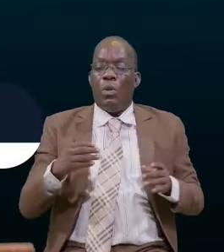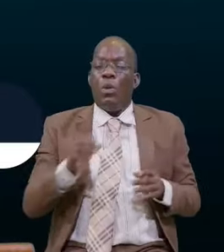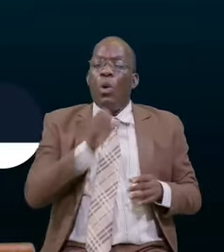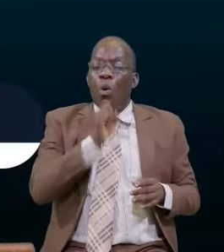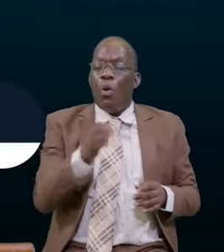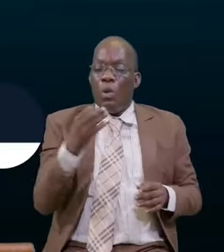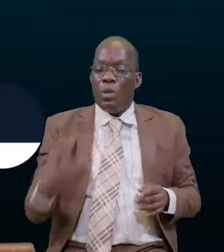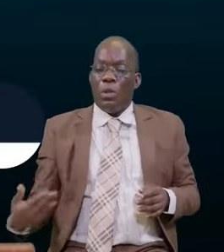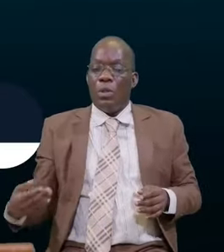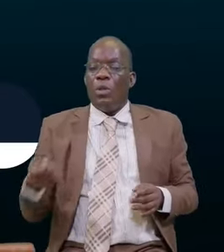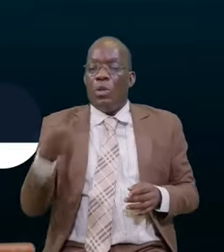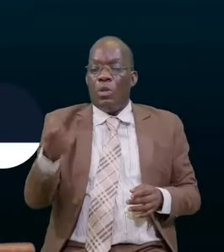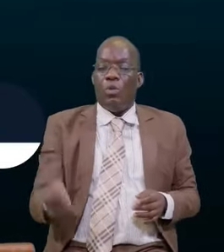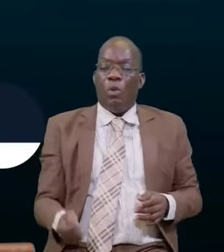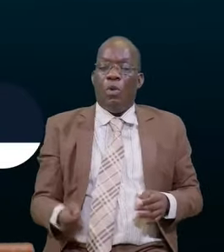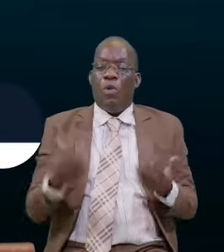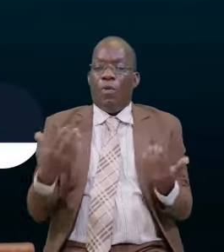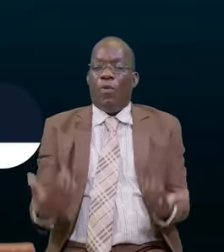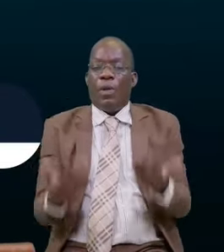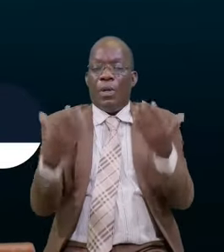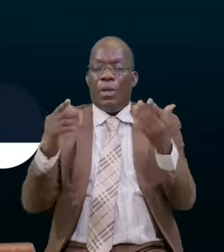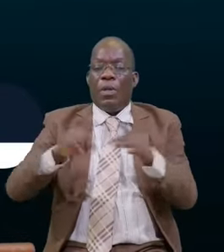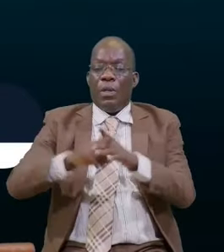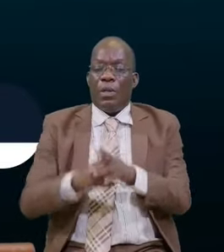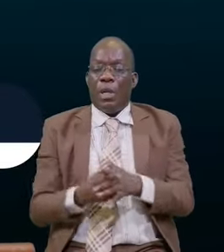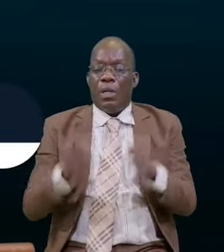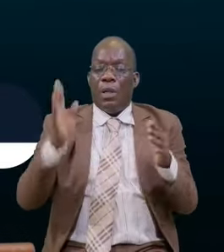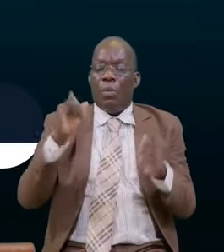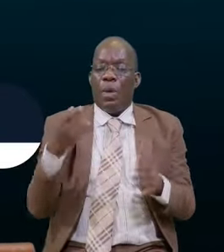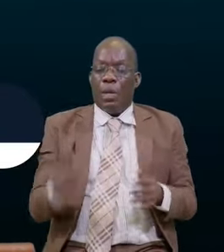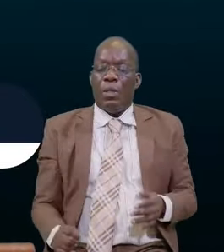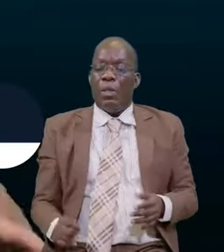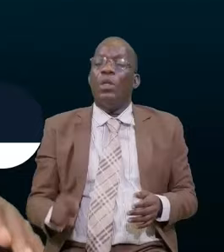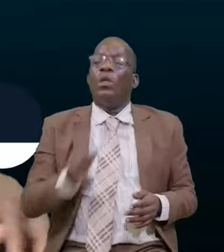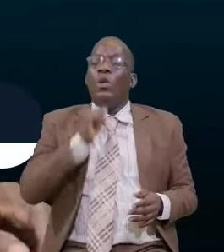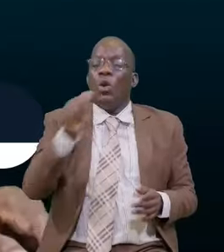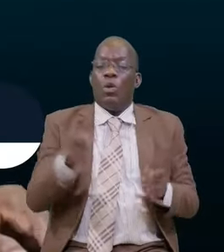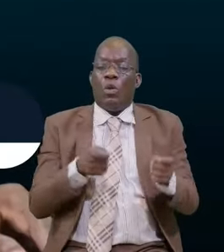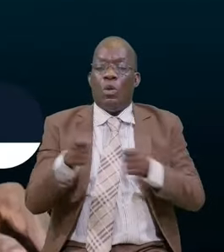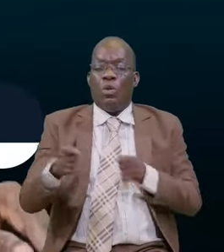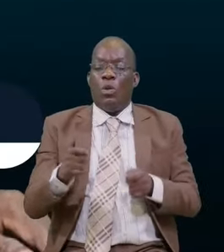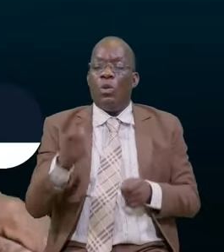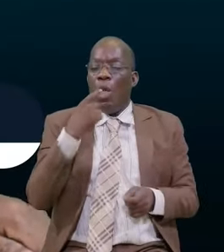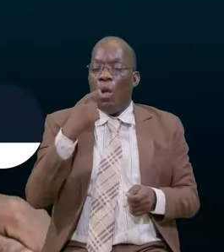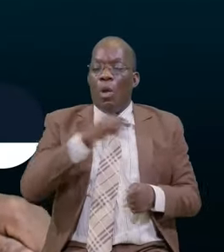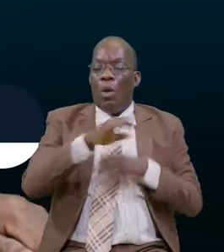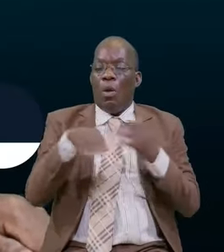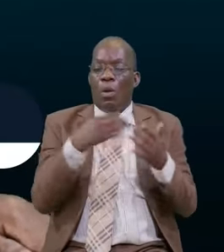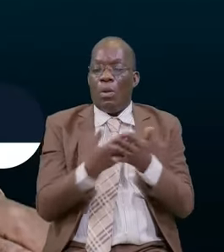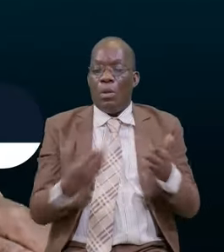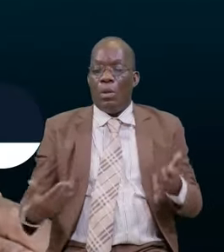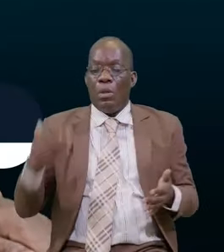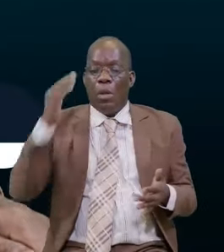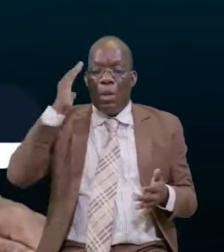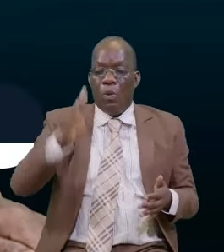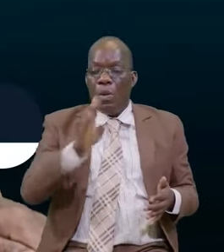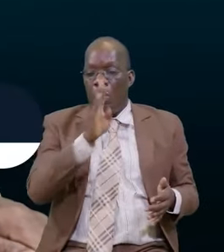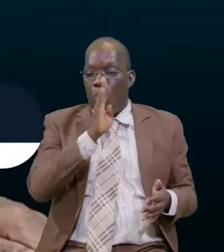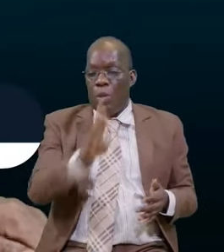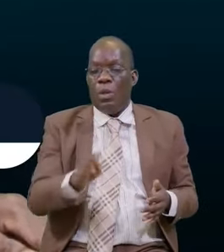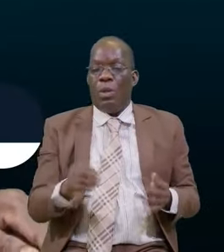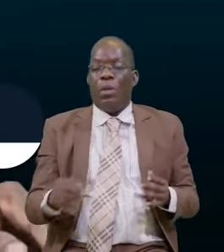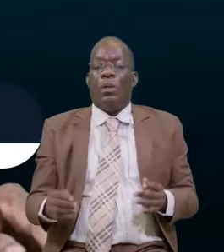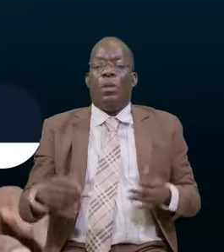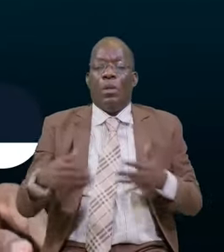fire kindled by the UN T they pass away and all things shall become new that that's why you must be born